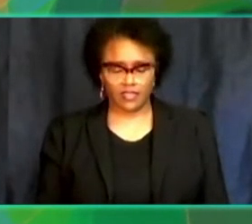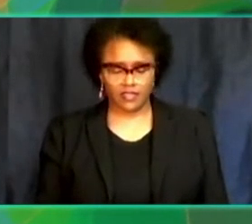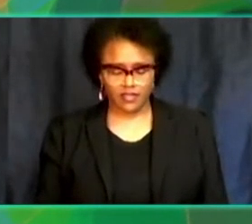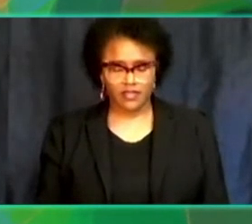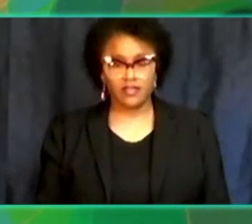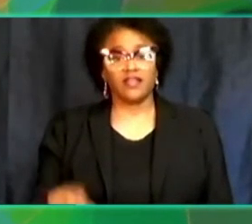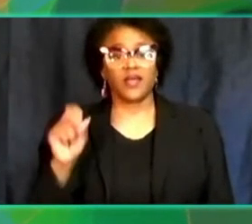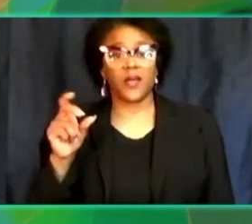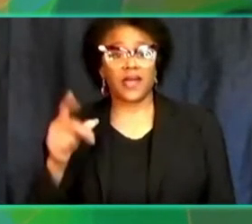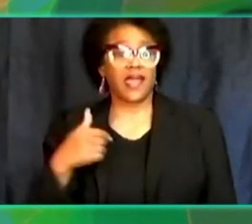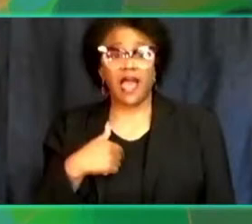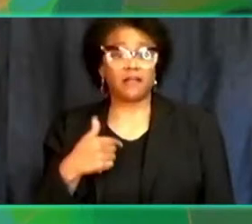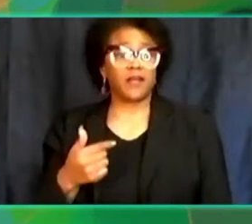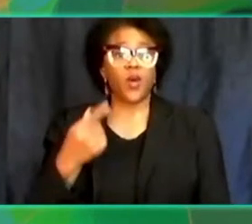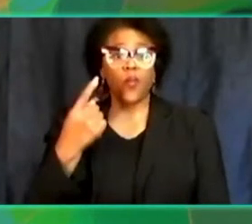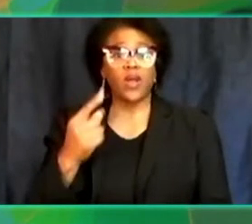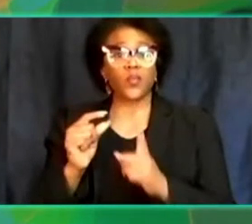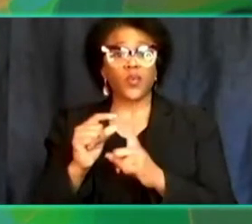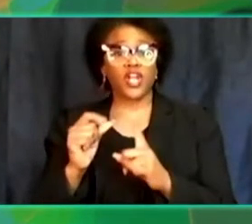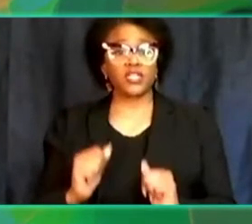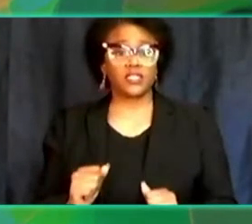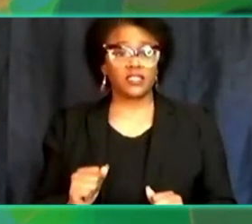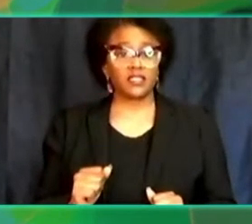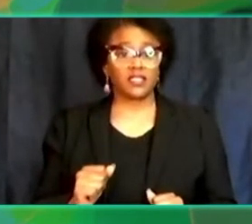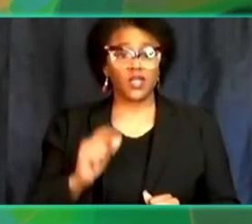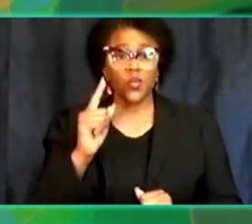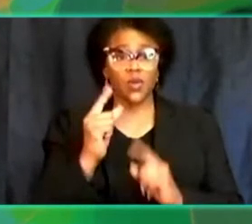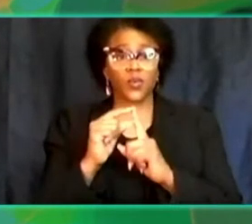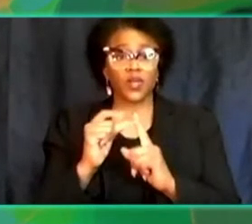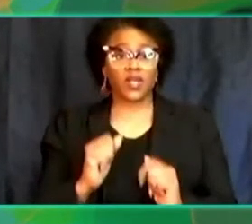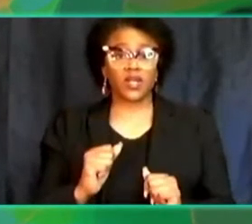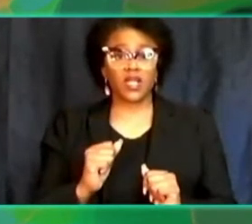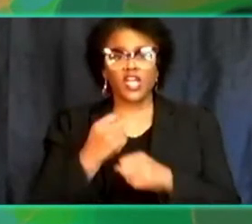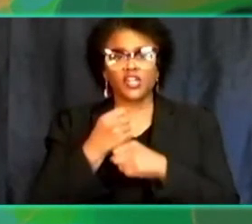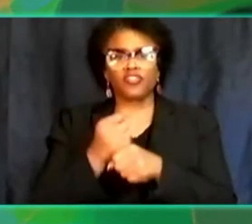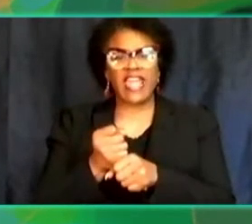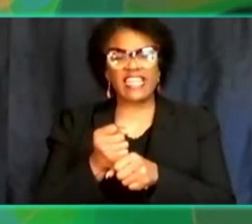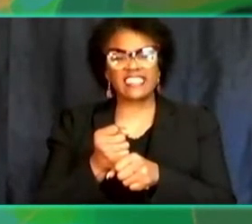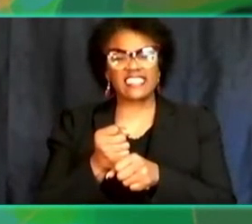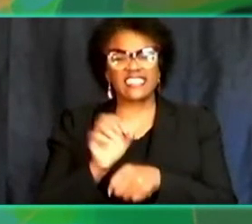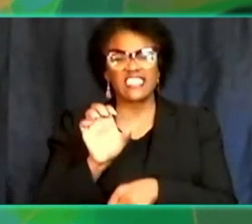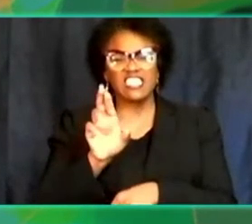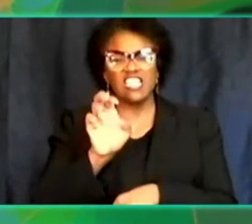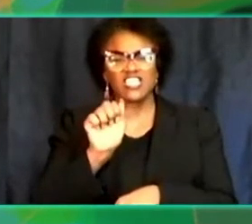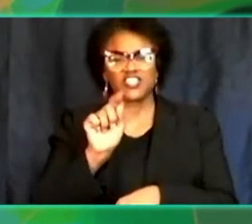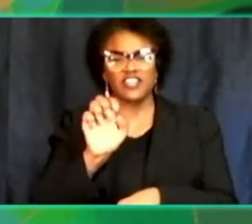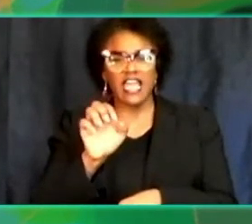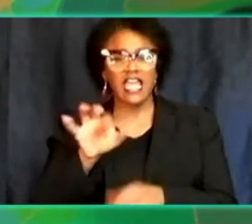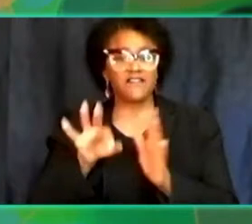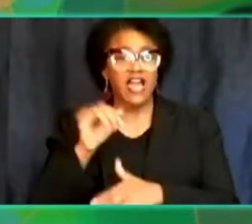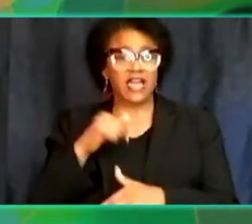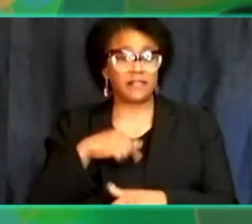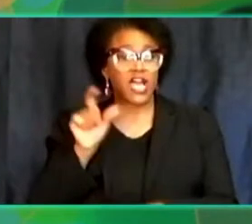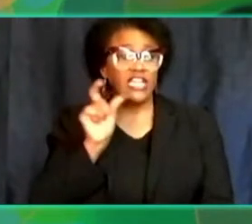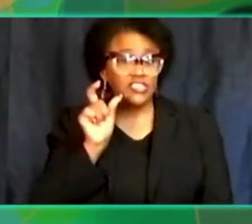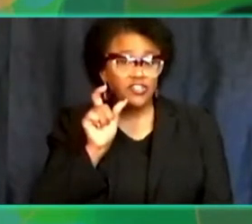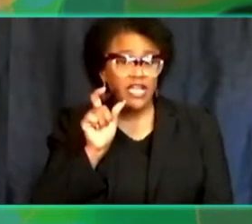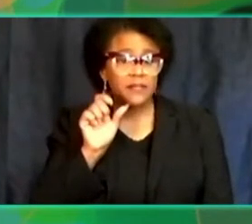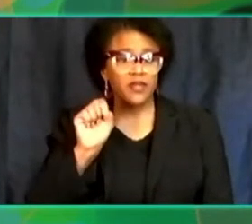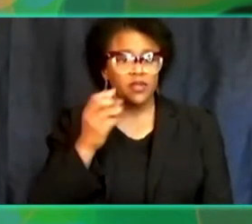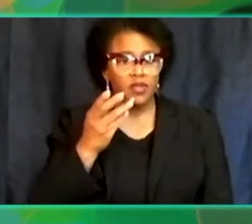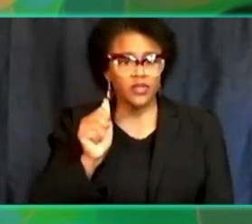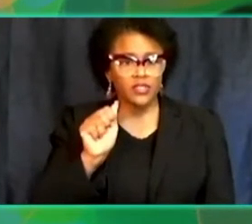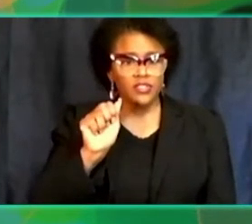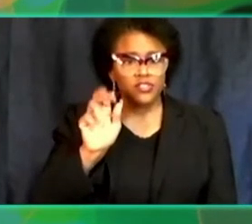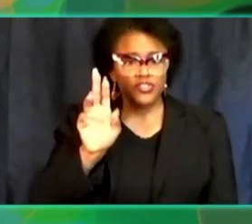Okay, I'll just do it in one word. That one word is create. You can find me on Instagram at